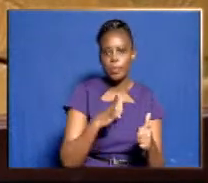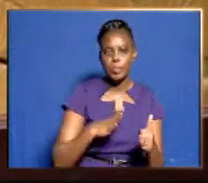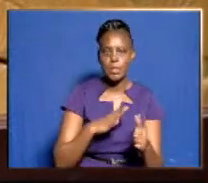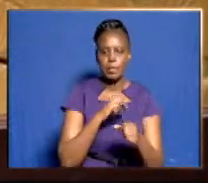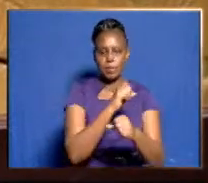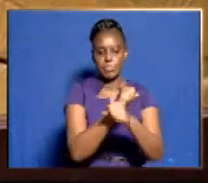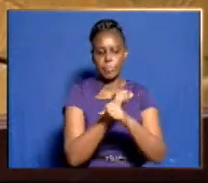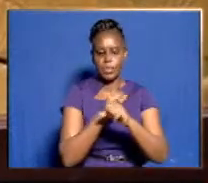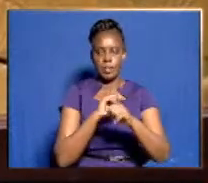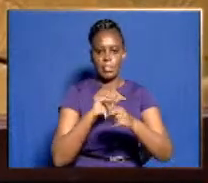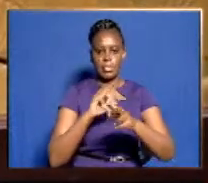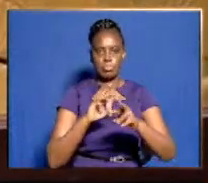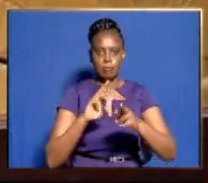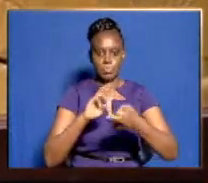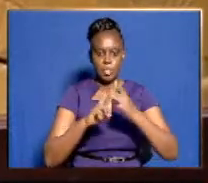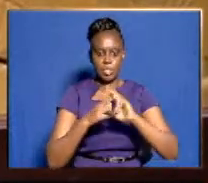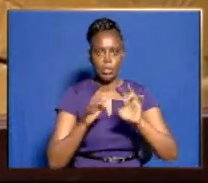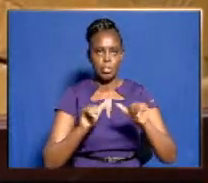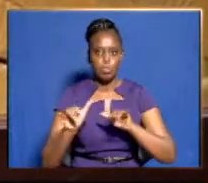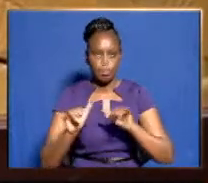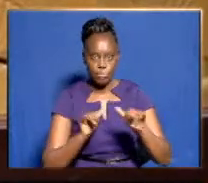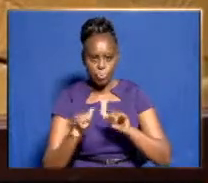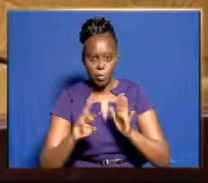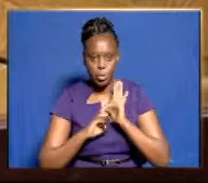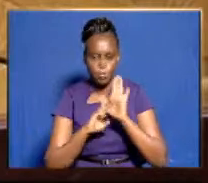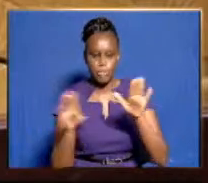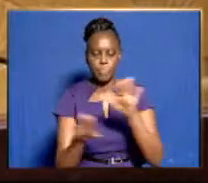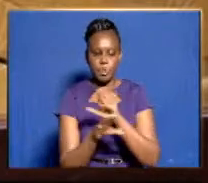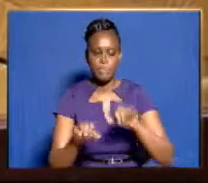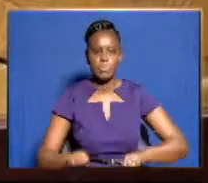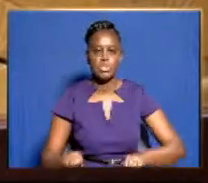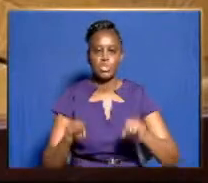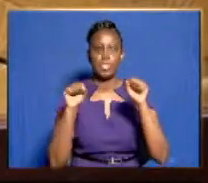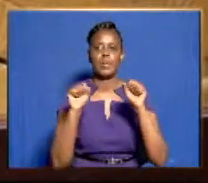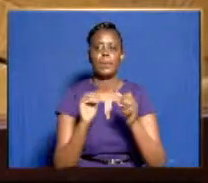Foreign Relations, represented by the Vice Chair.